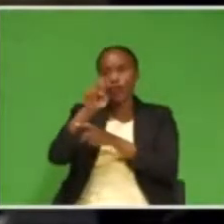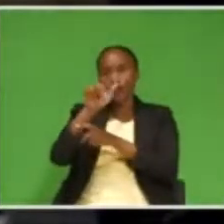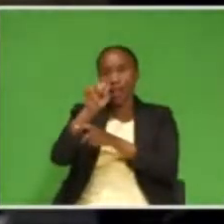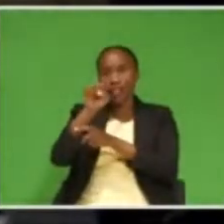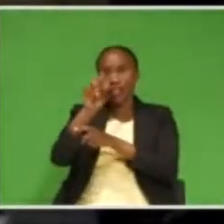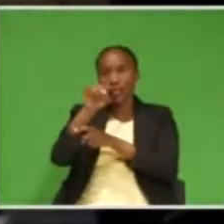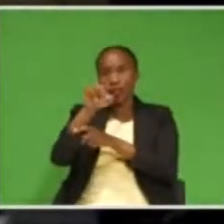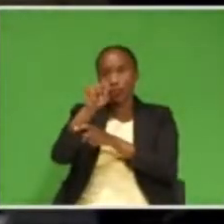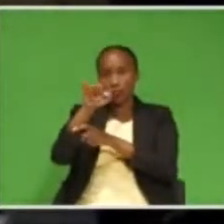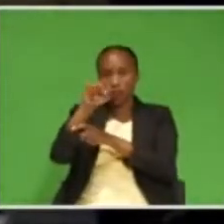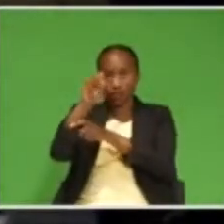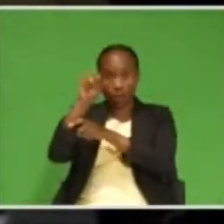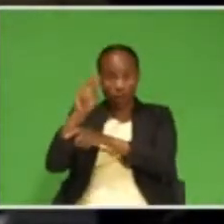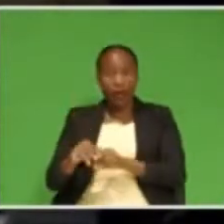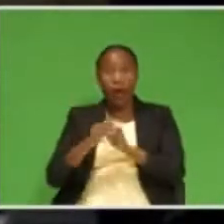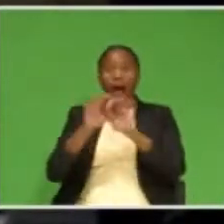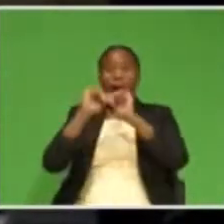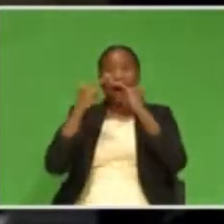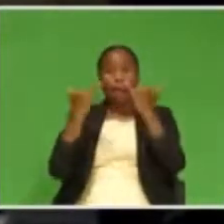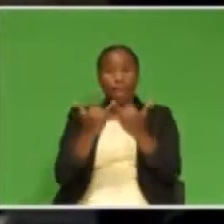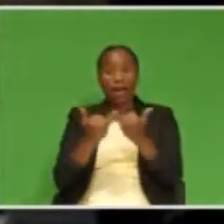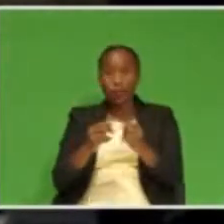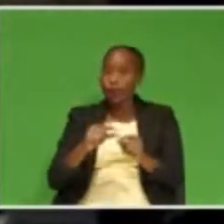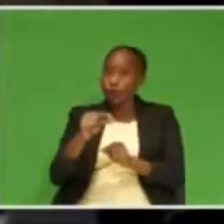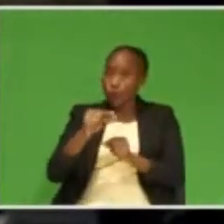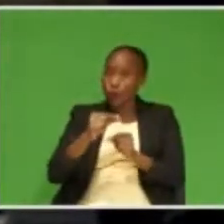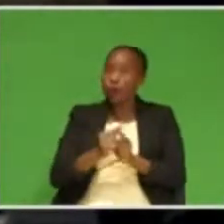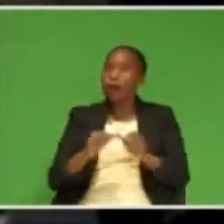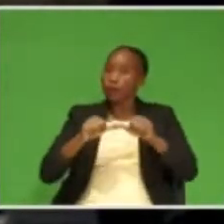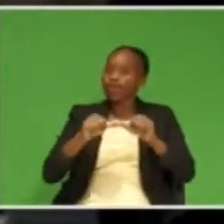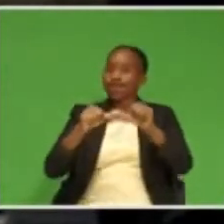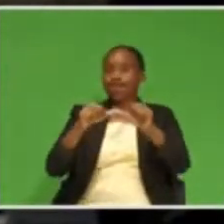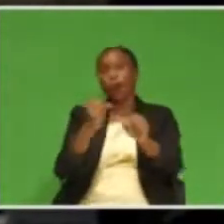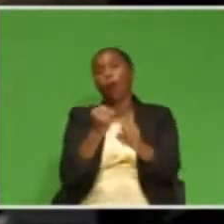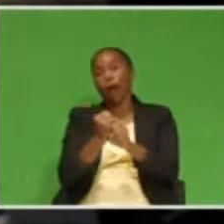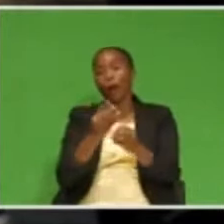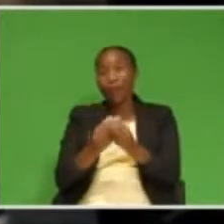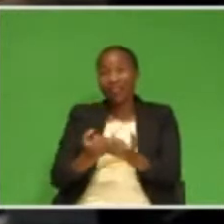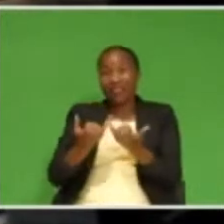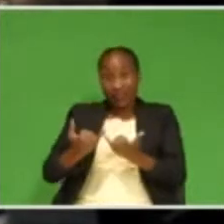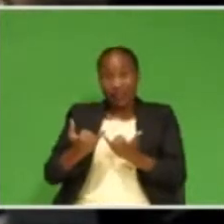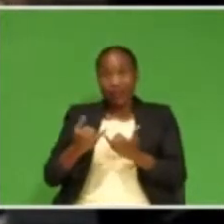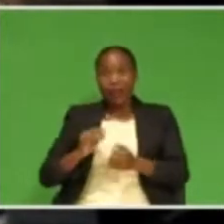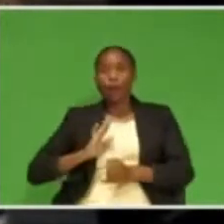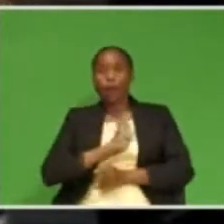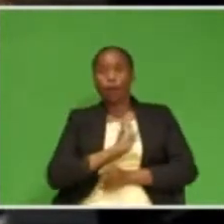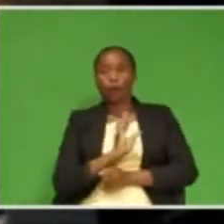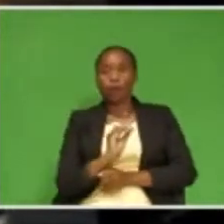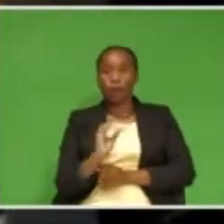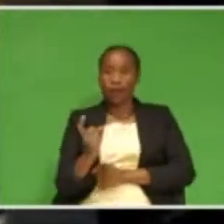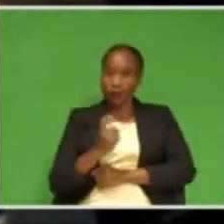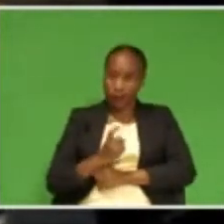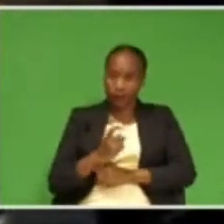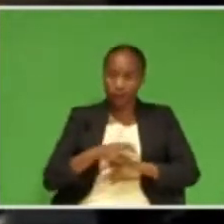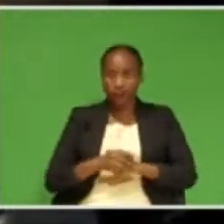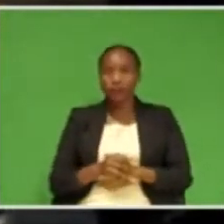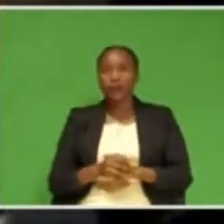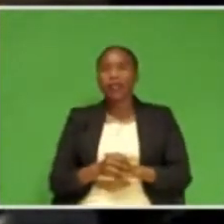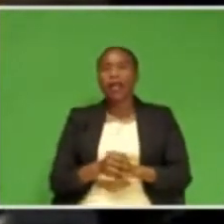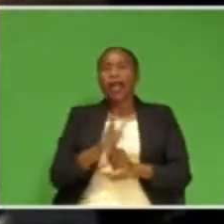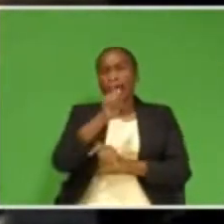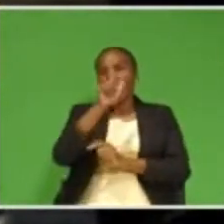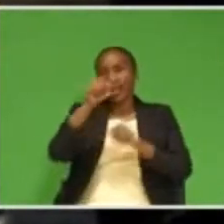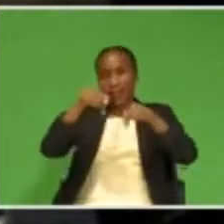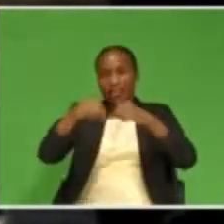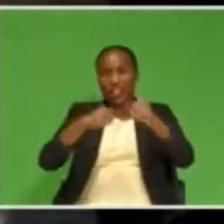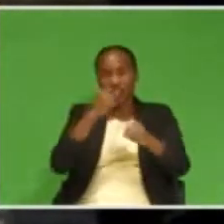be operational with an independent board. Later this year, we will table the